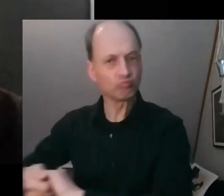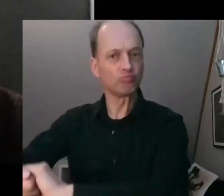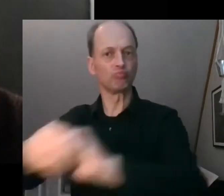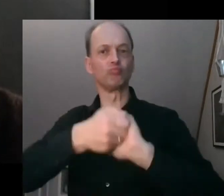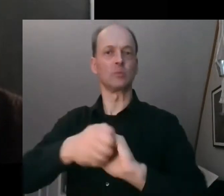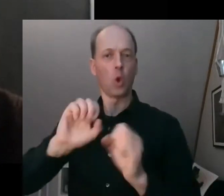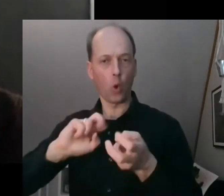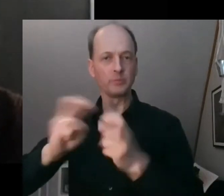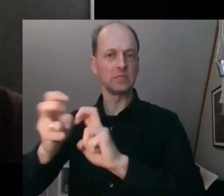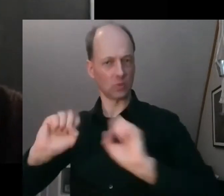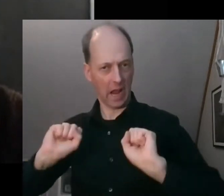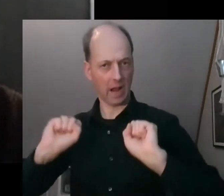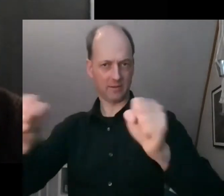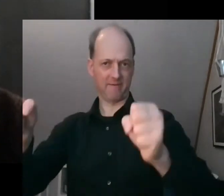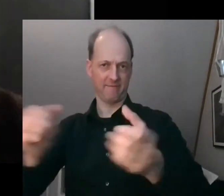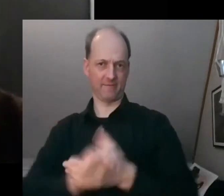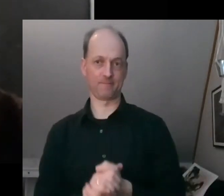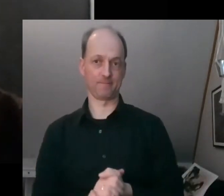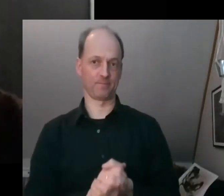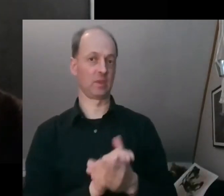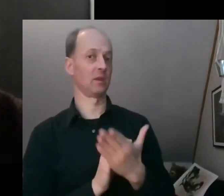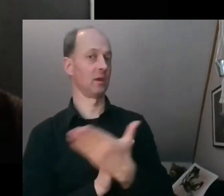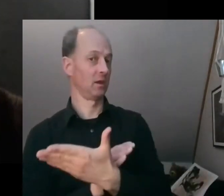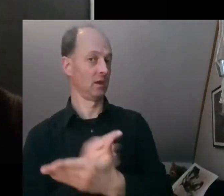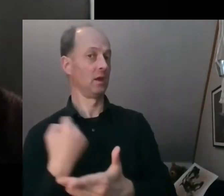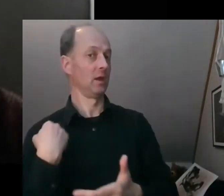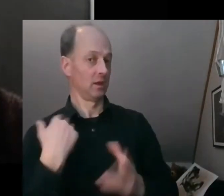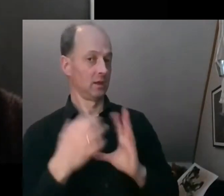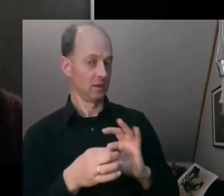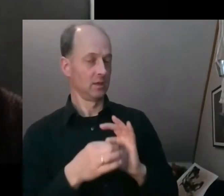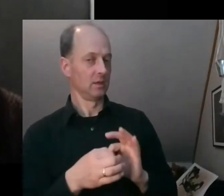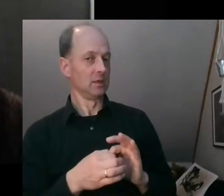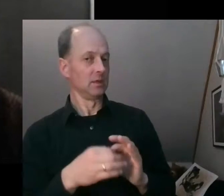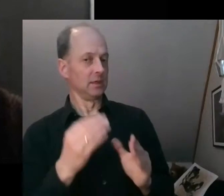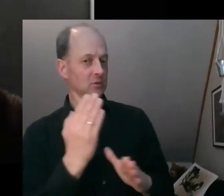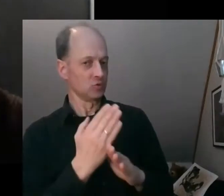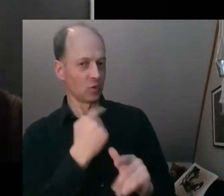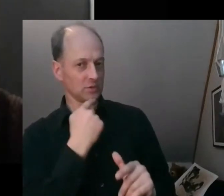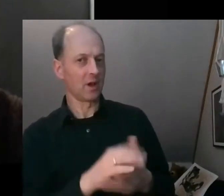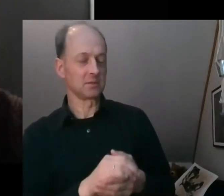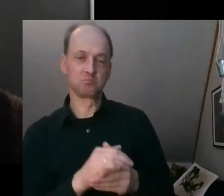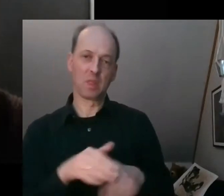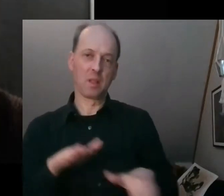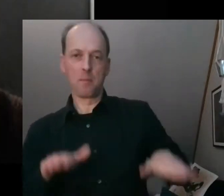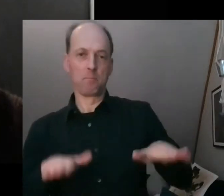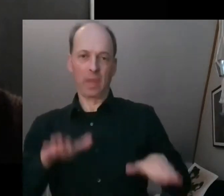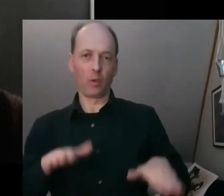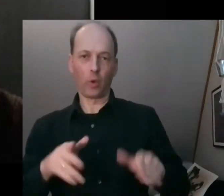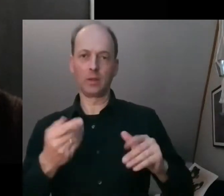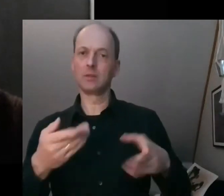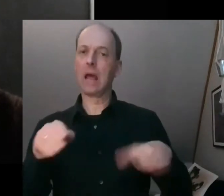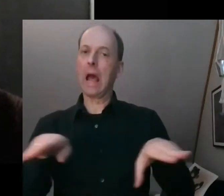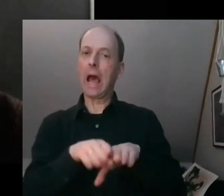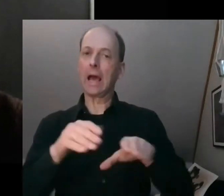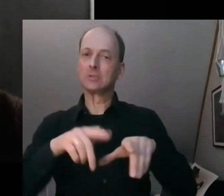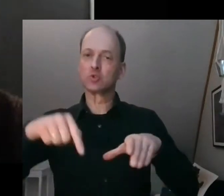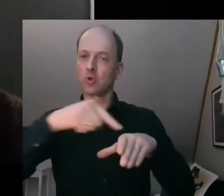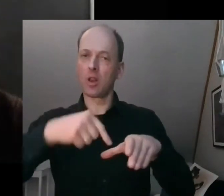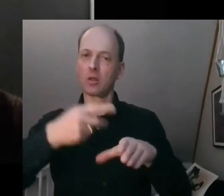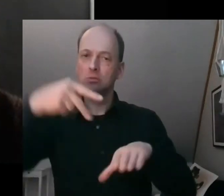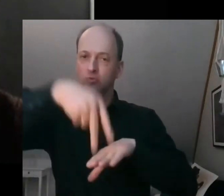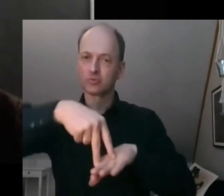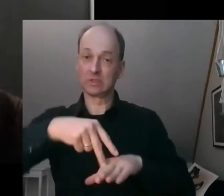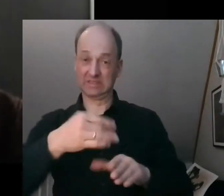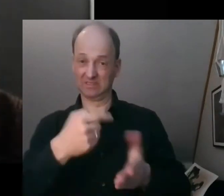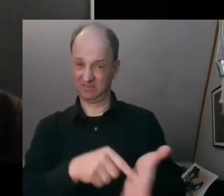it's a good keyword here, I think. We were talking about the question that you are allowed to show. It's also an issue which